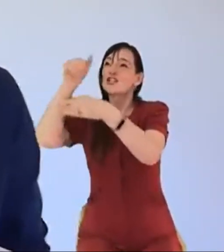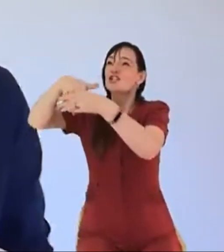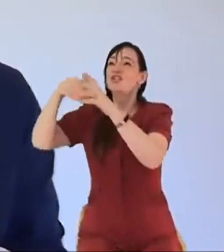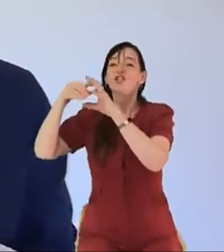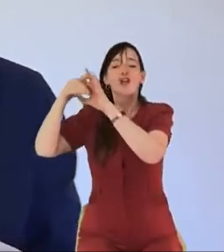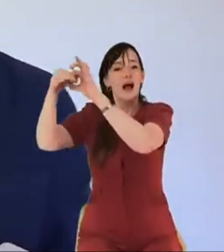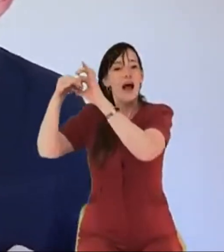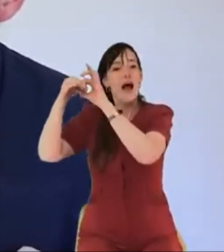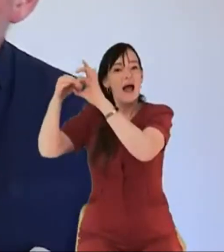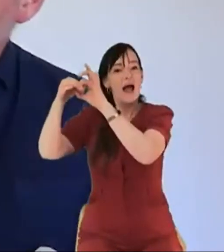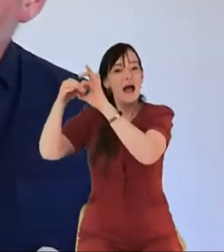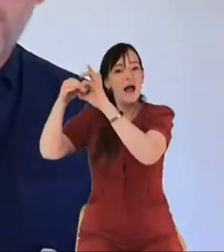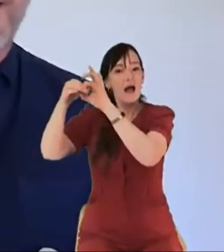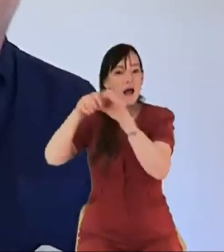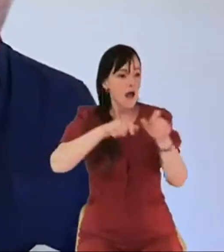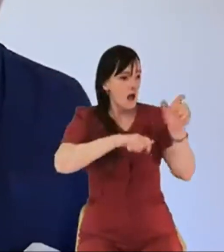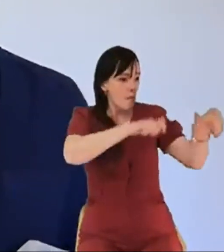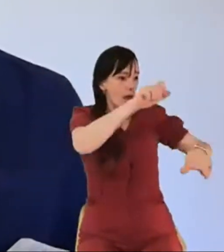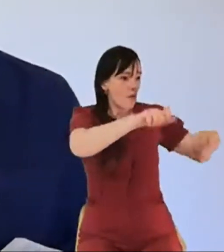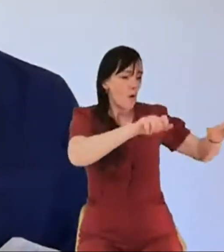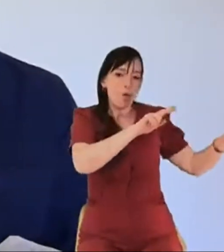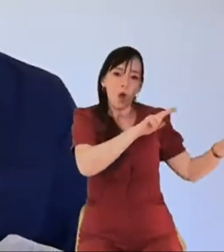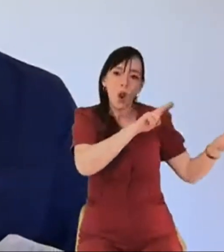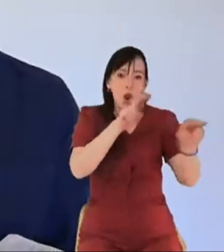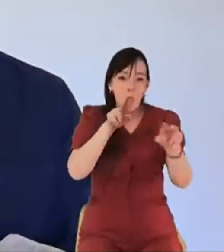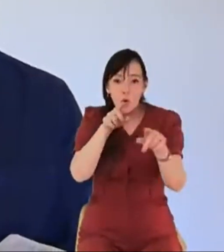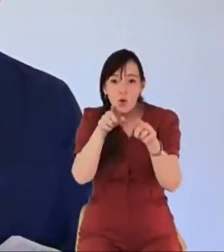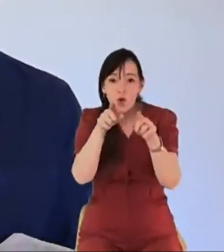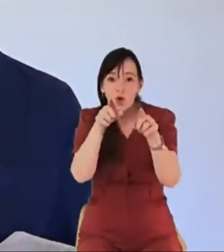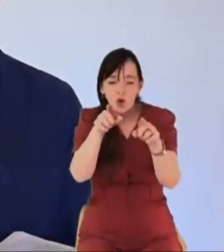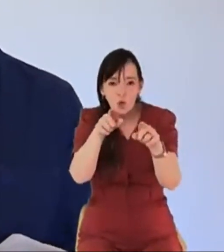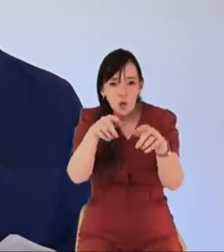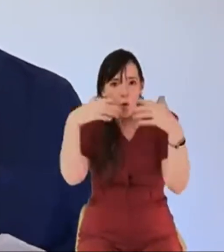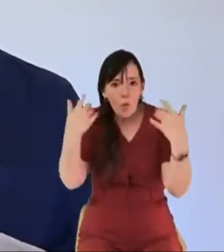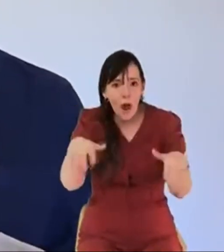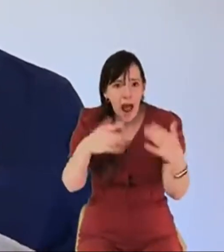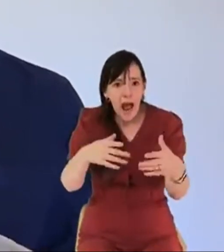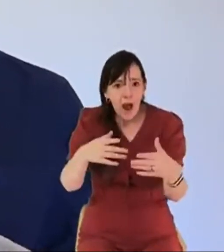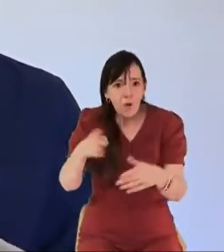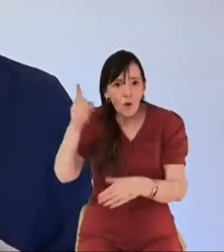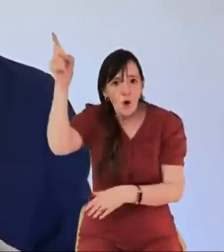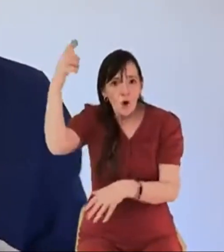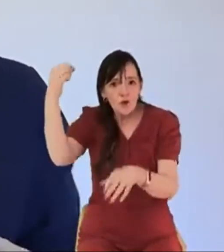will look at you and marvel at what he has done